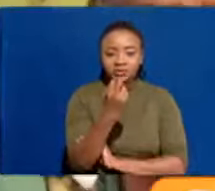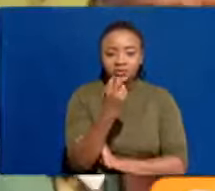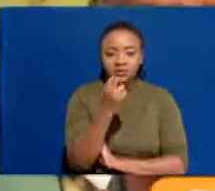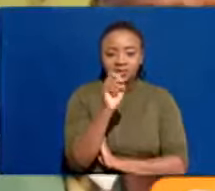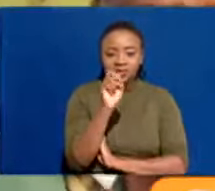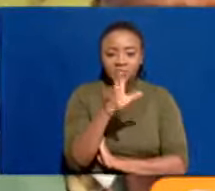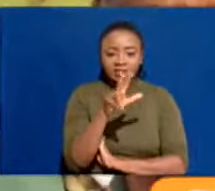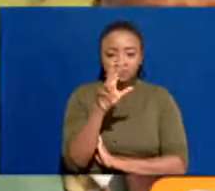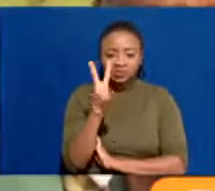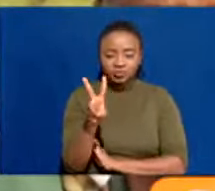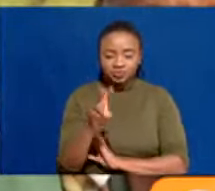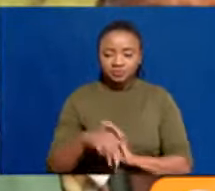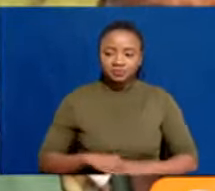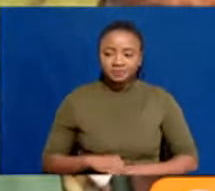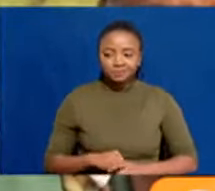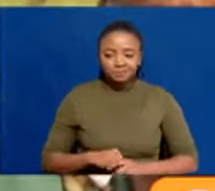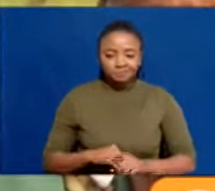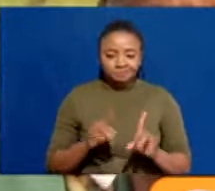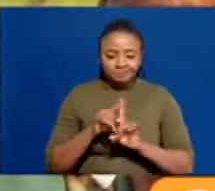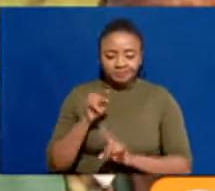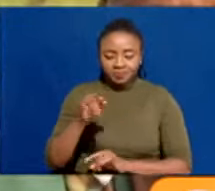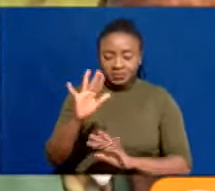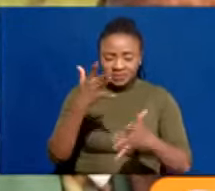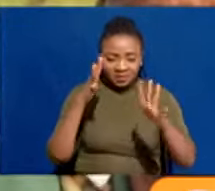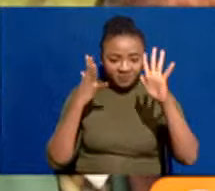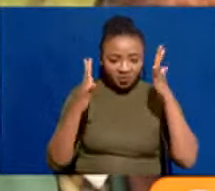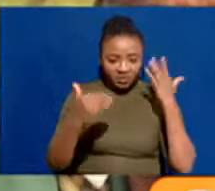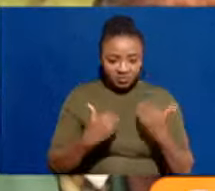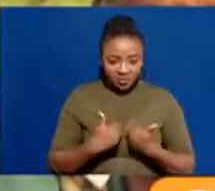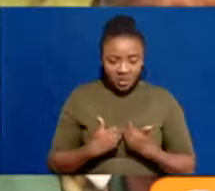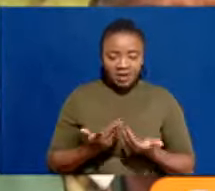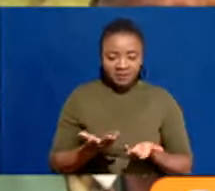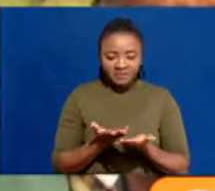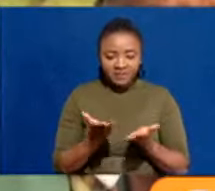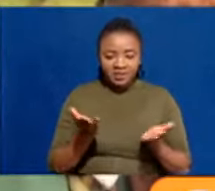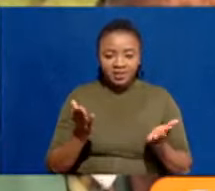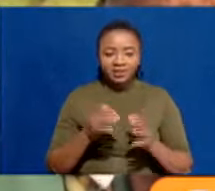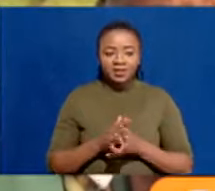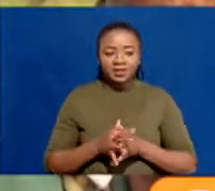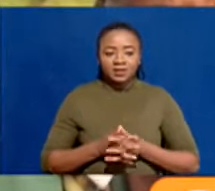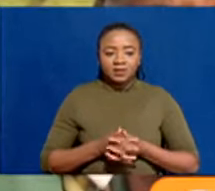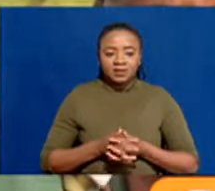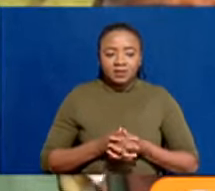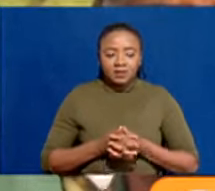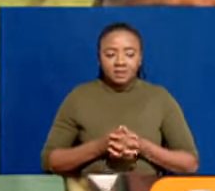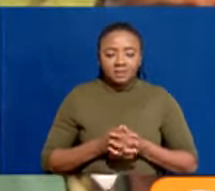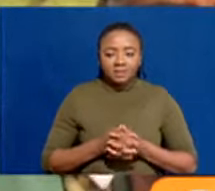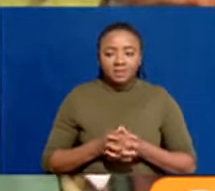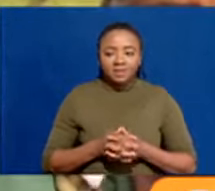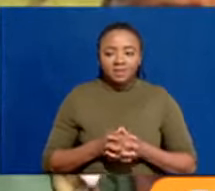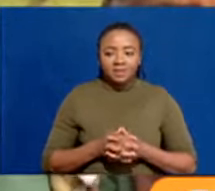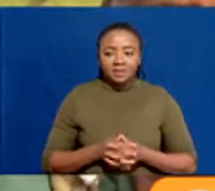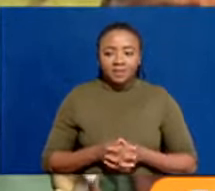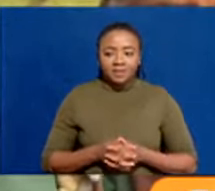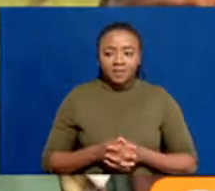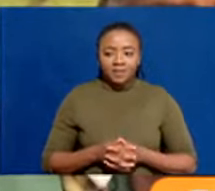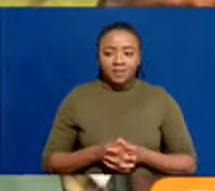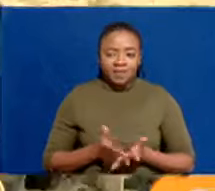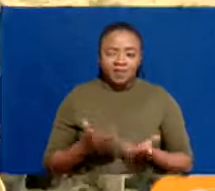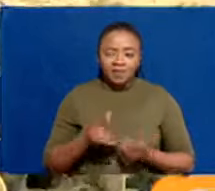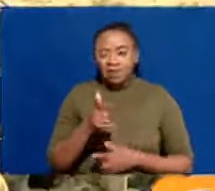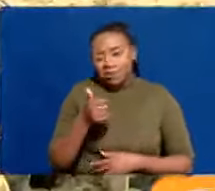2032. The mangrove forest that we have in the country is a relatively in a good